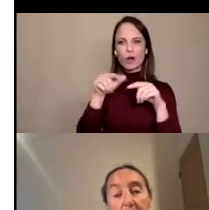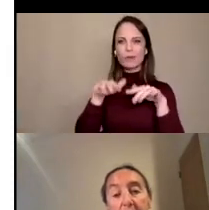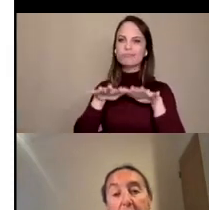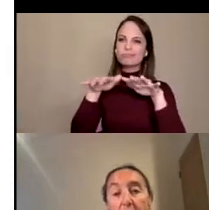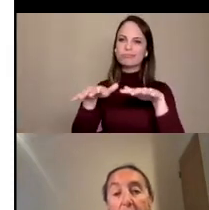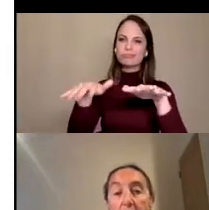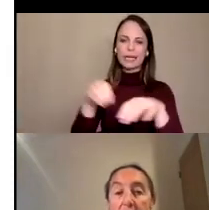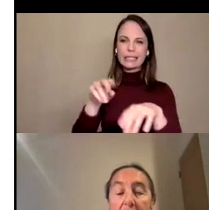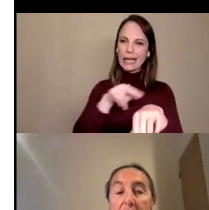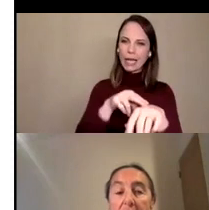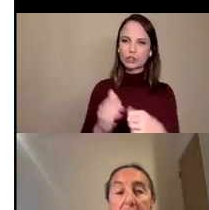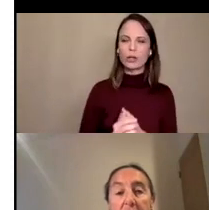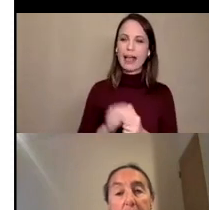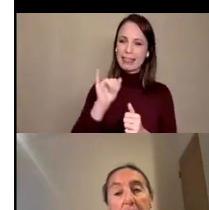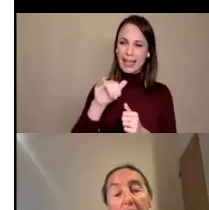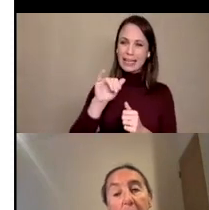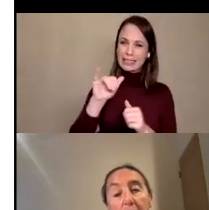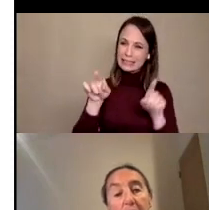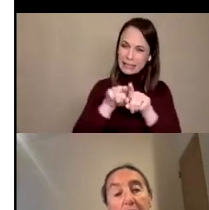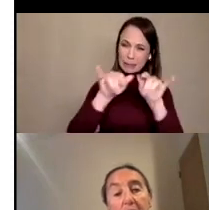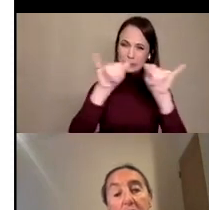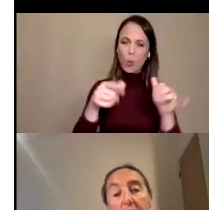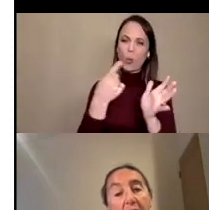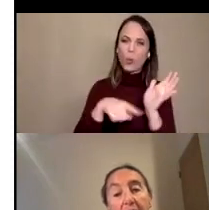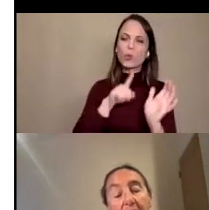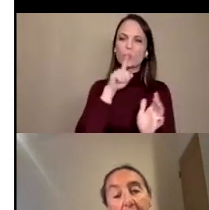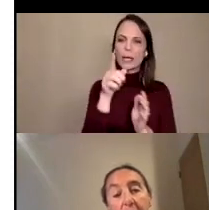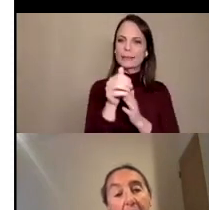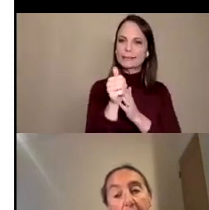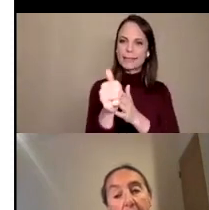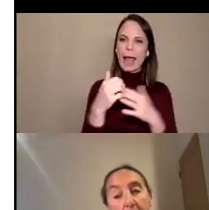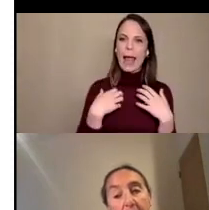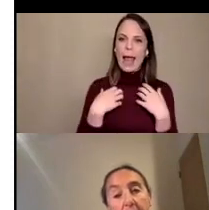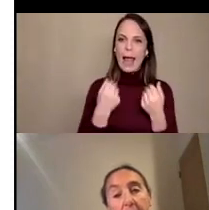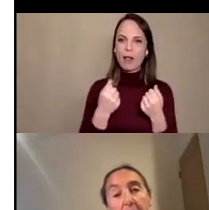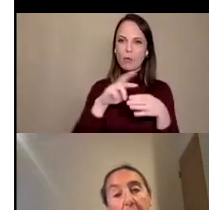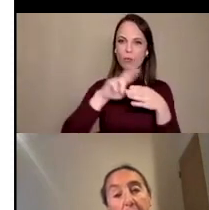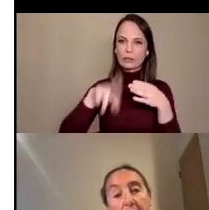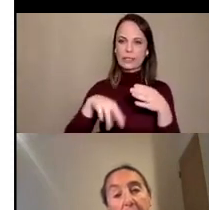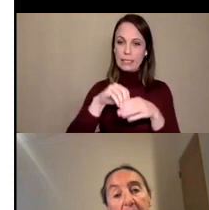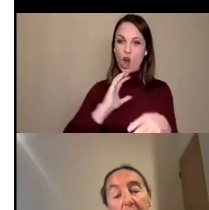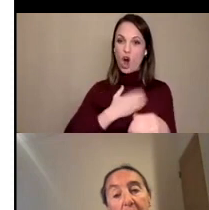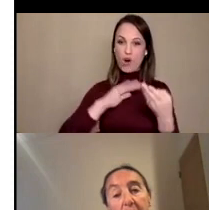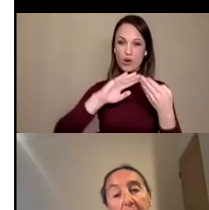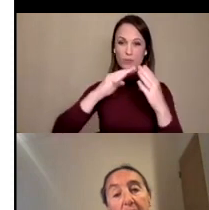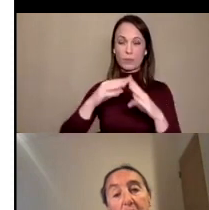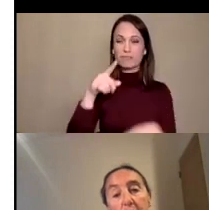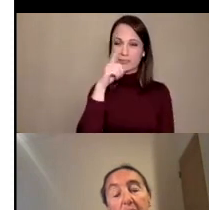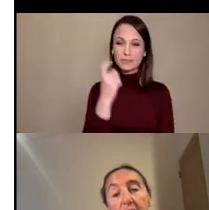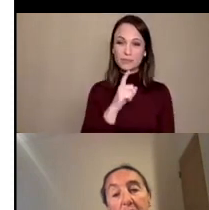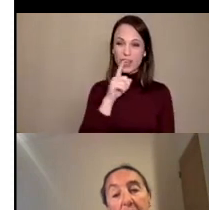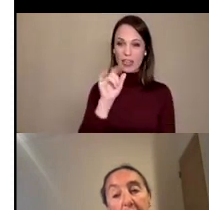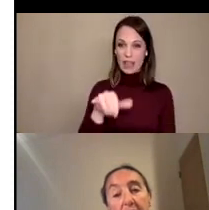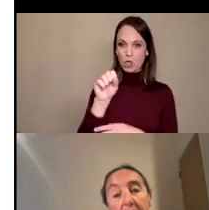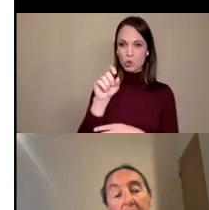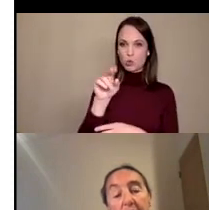nature. Those same systems are what really drive health outcomes in our community, because these sources